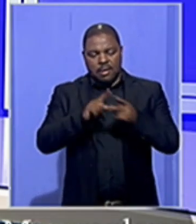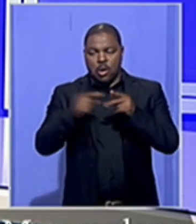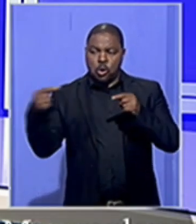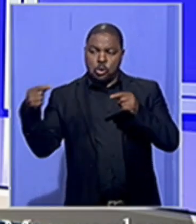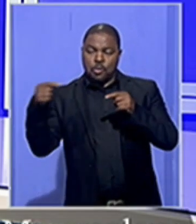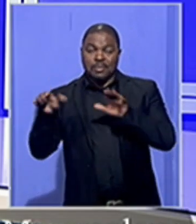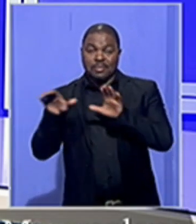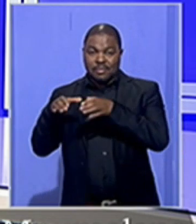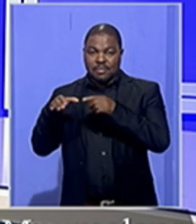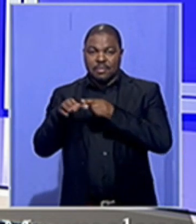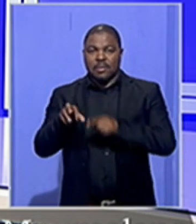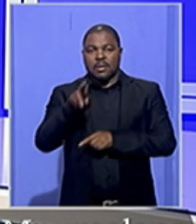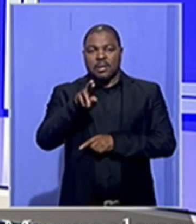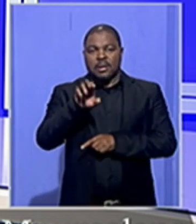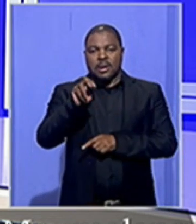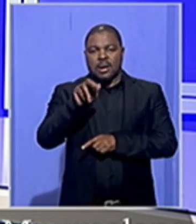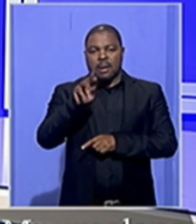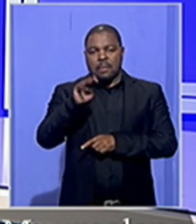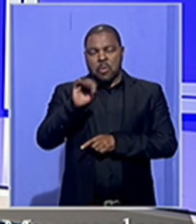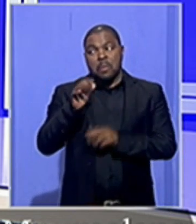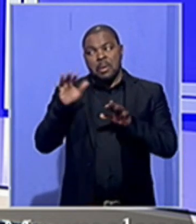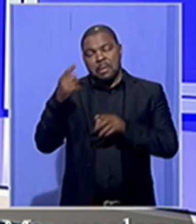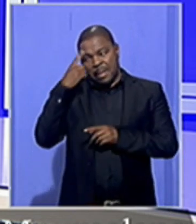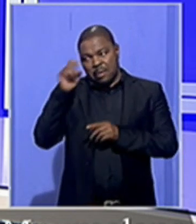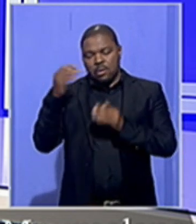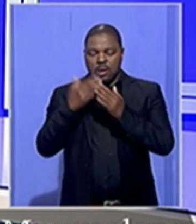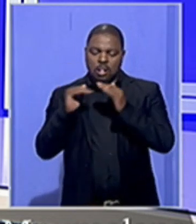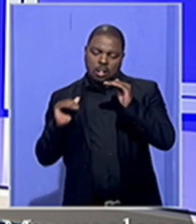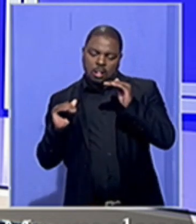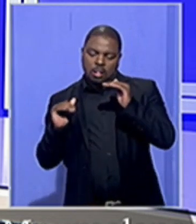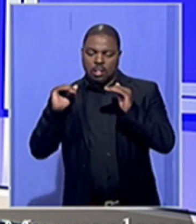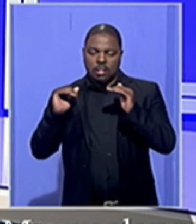le solofetswe go iponela dipholo tse di tla le matlafatsang.